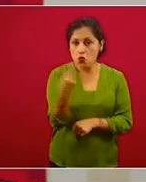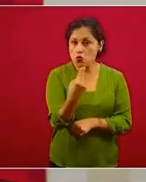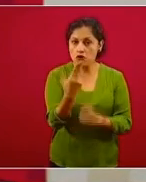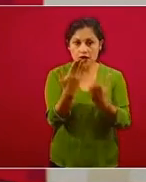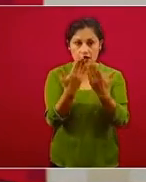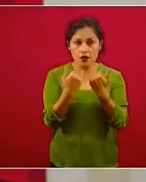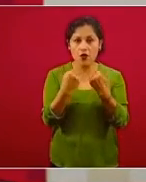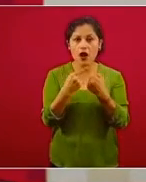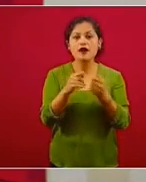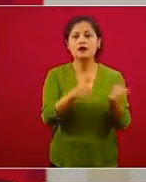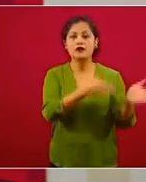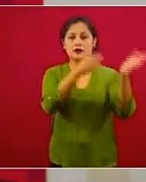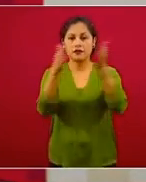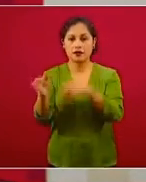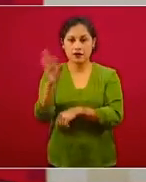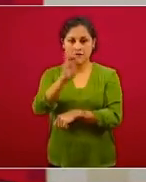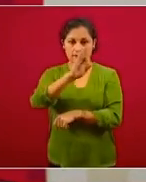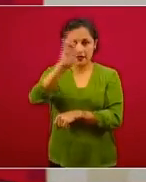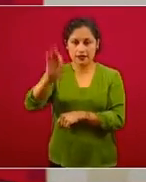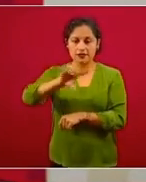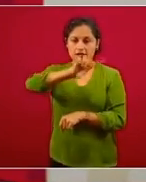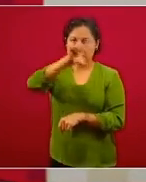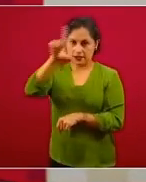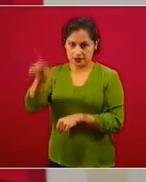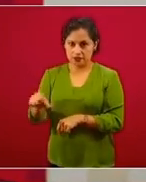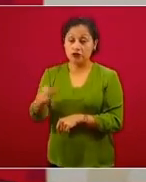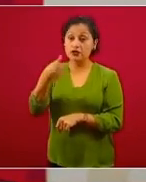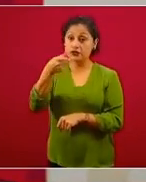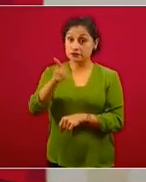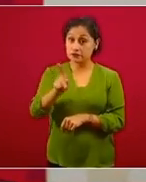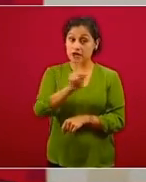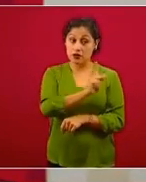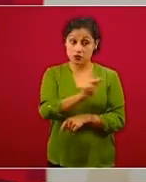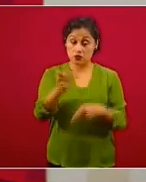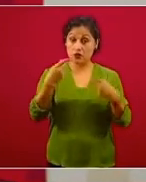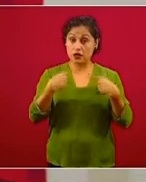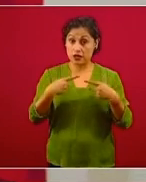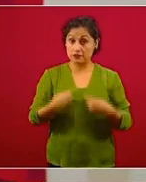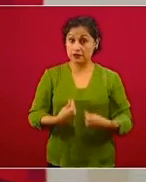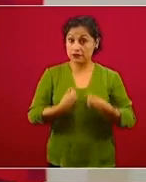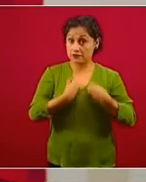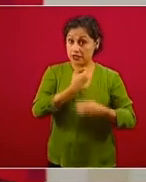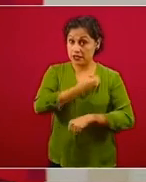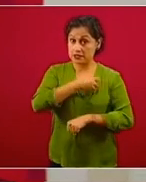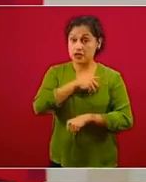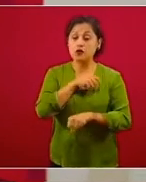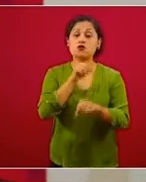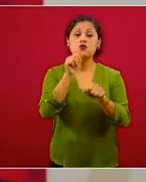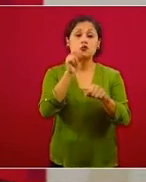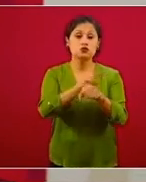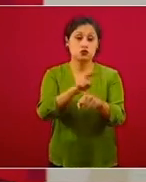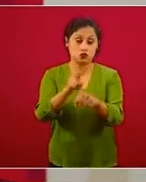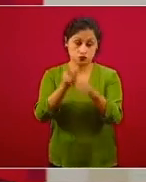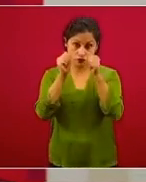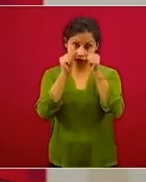not urgent, without compromising, of course, the health of, of people,